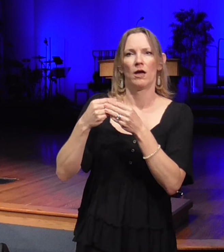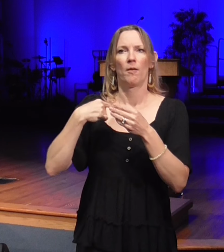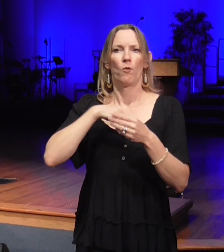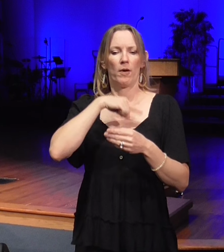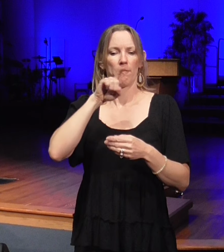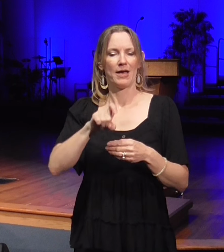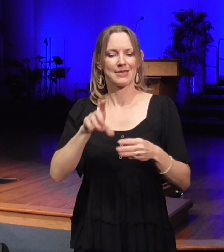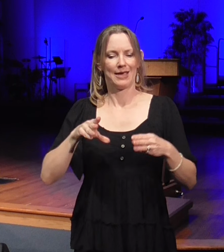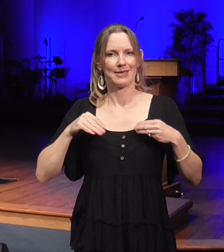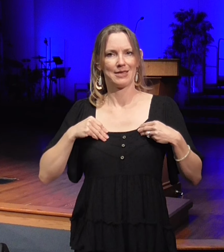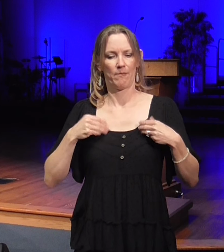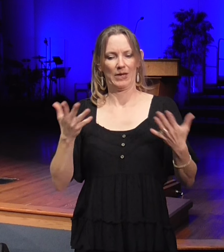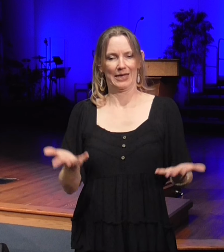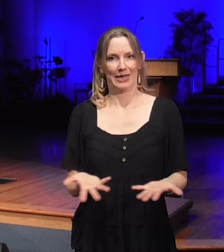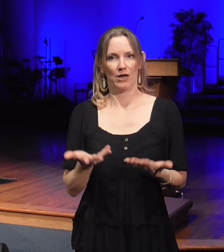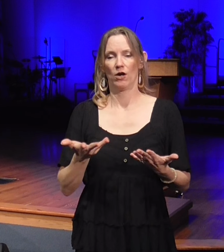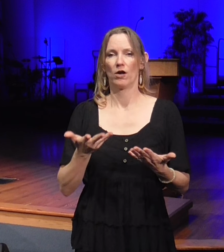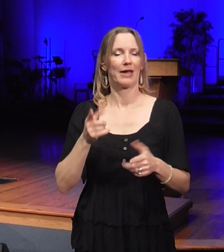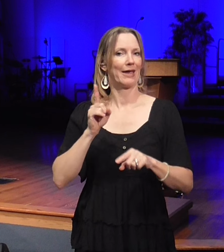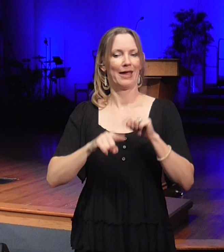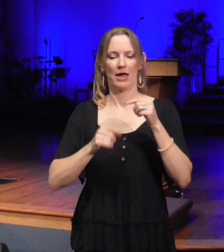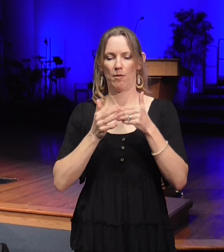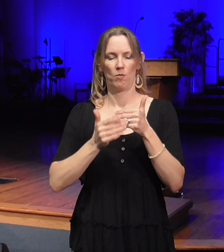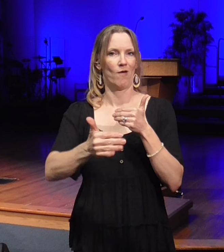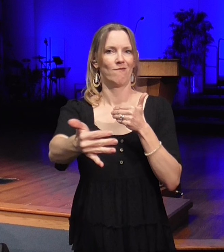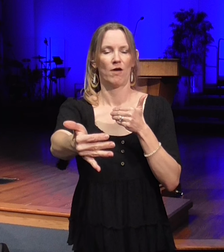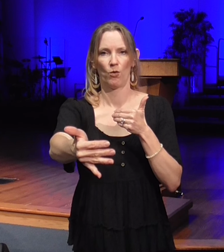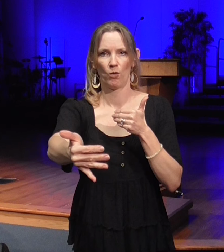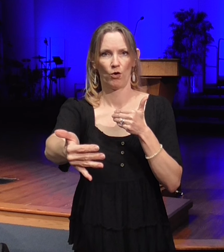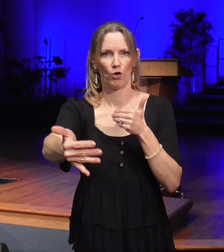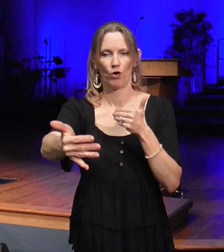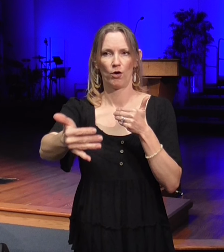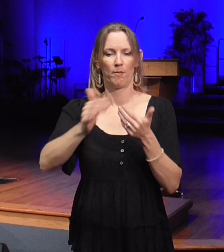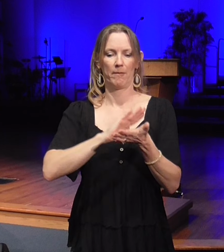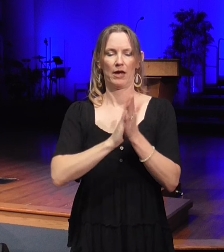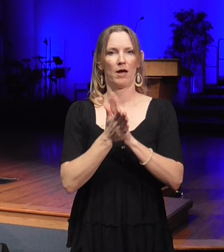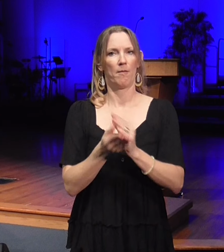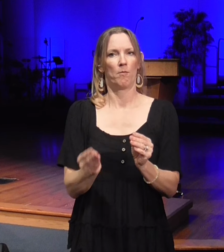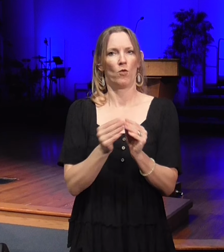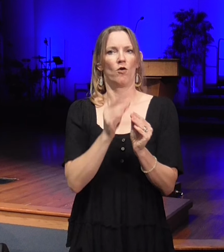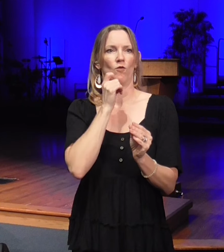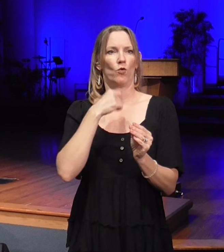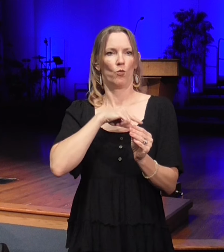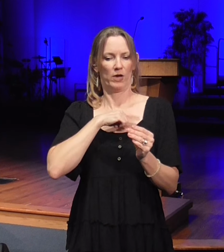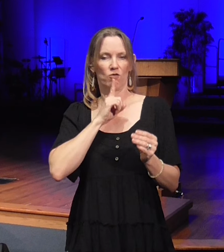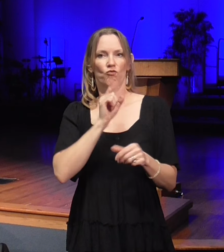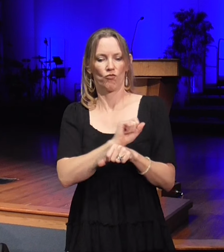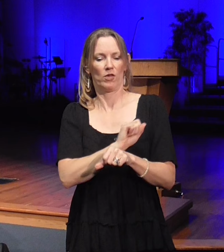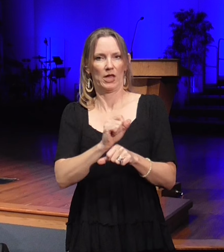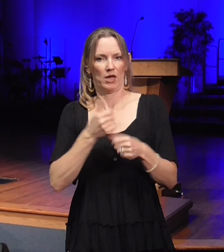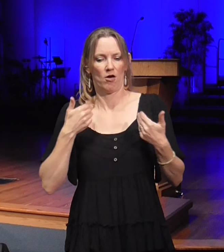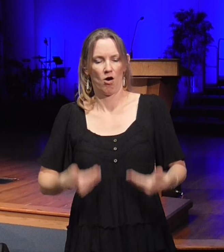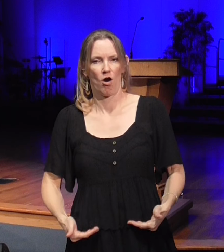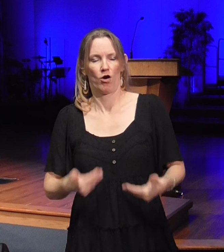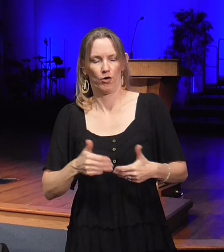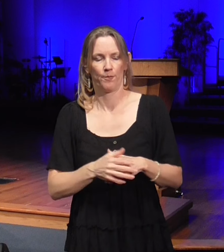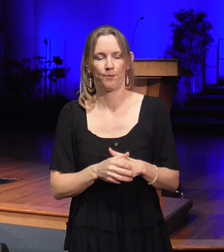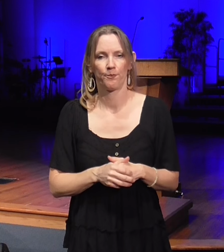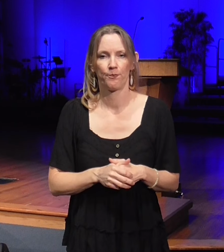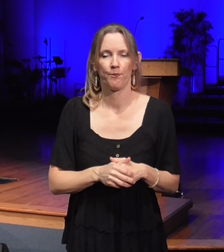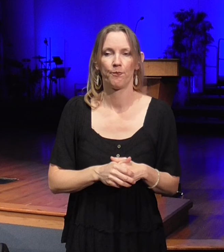here, there's no moving forward into becoming that much more who we truly and really